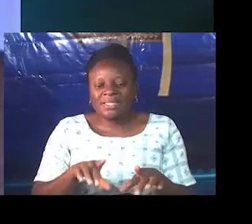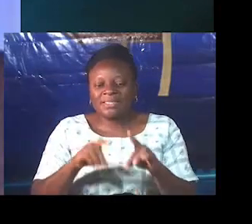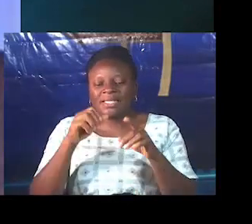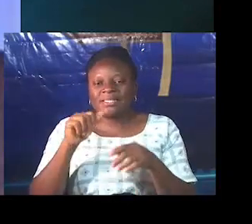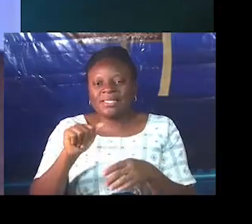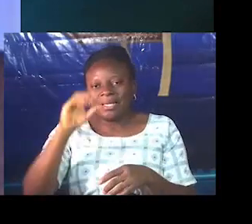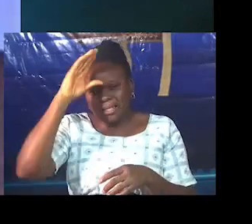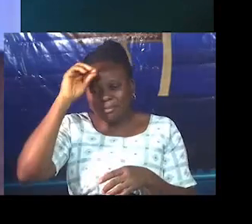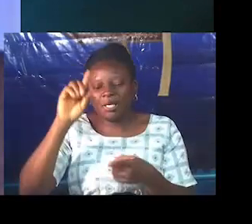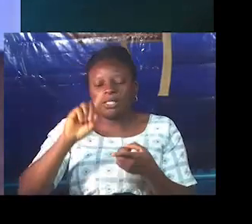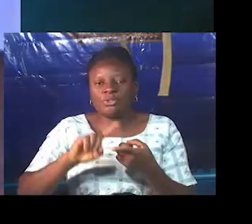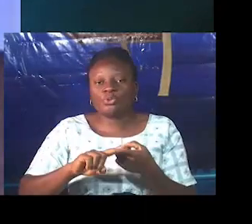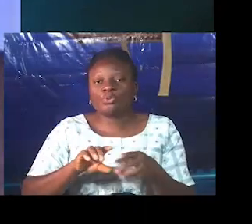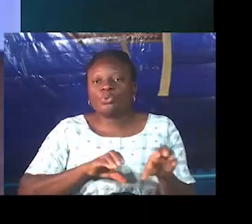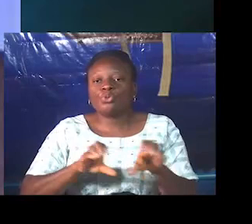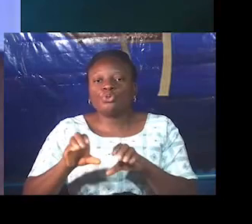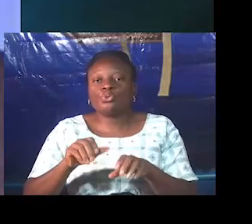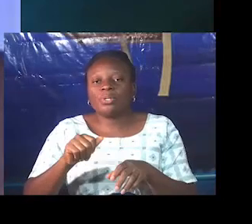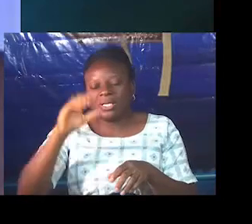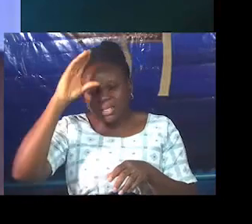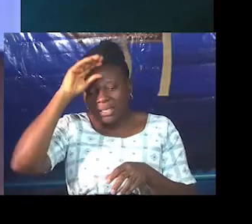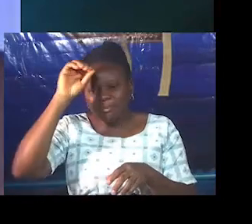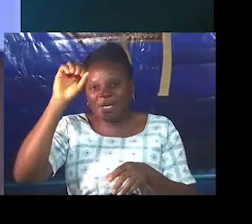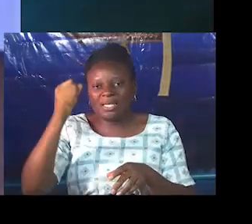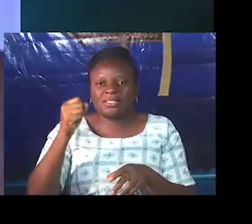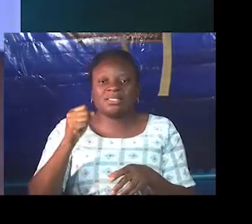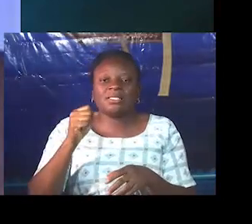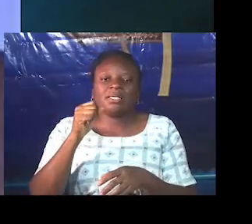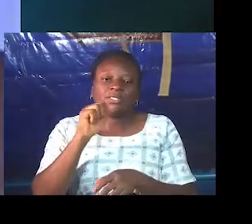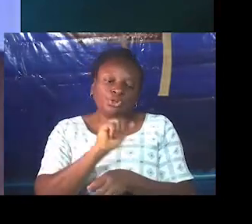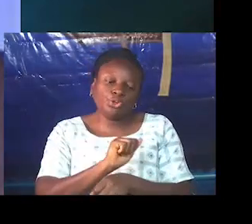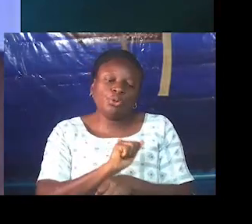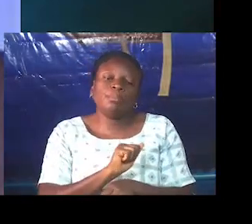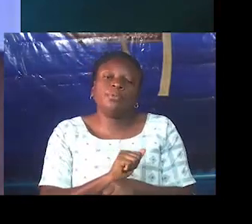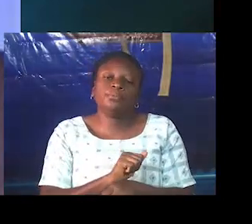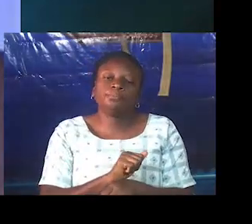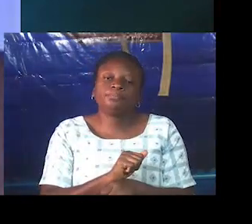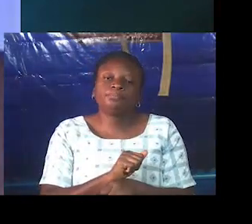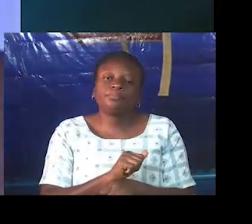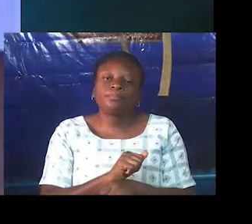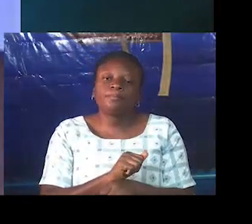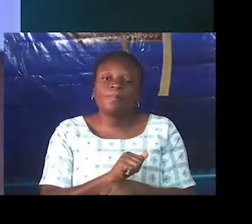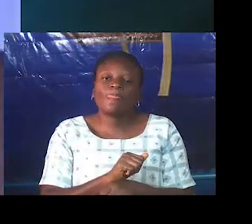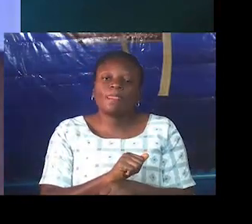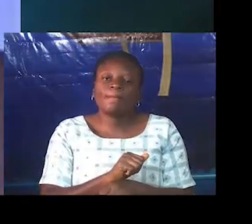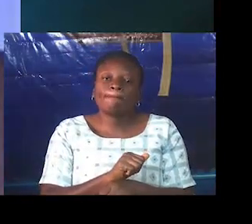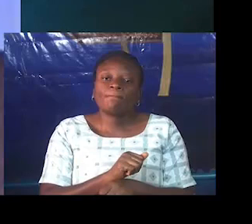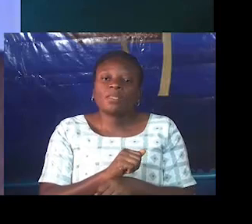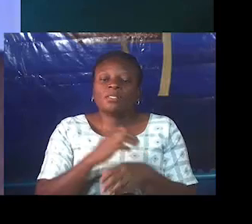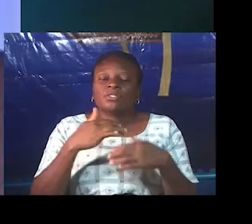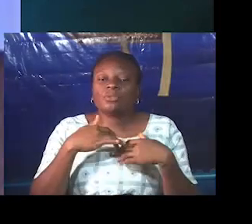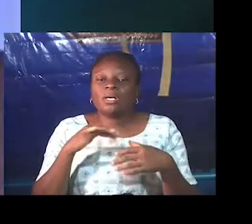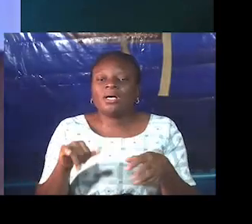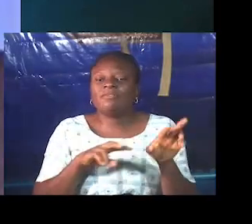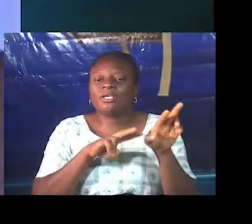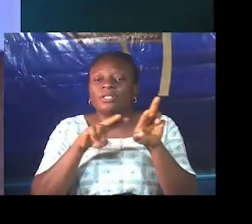in this, in the name of Jesus Christ. Now, having dealt with all this, which are still looking